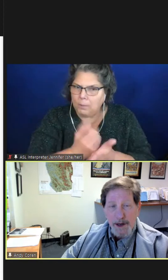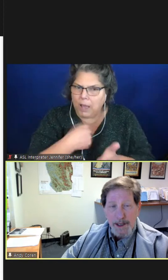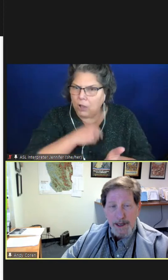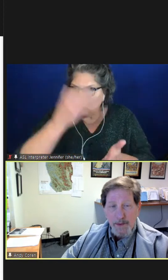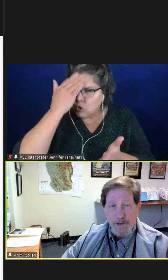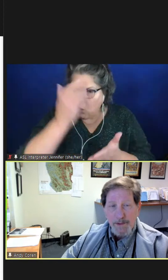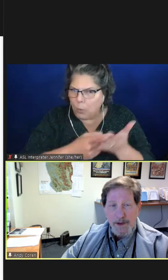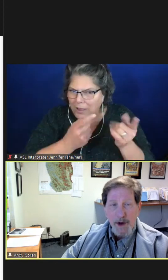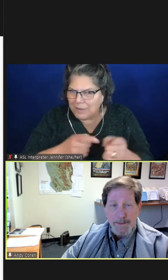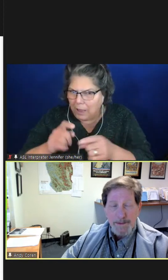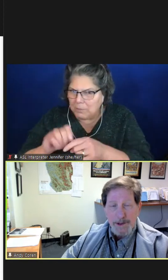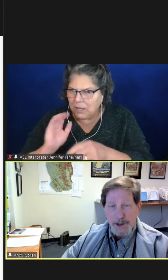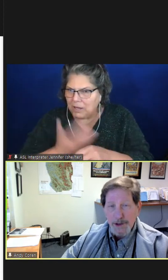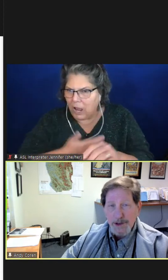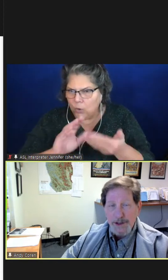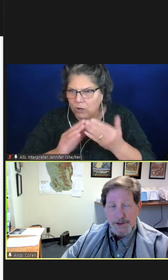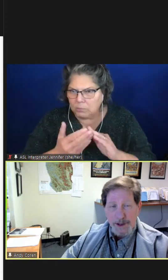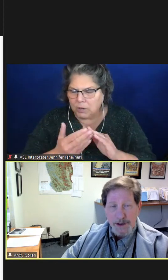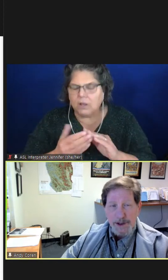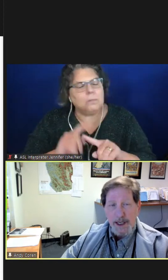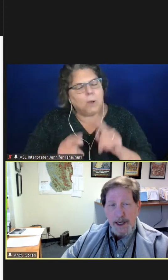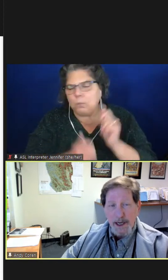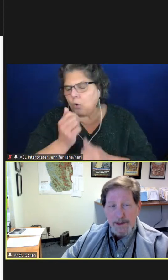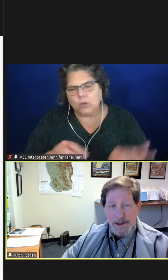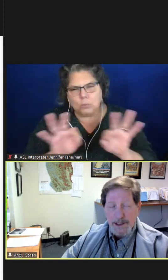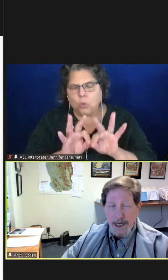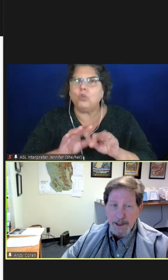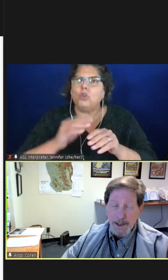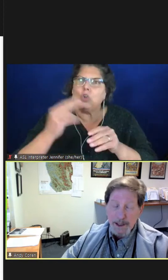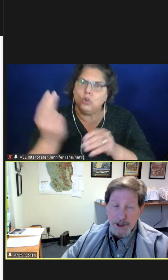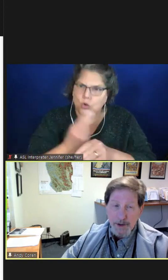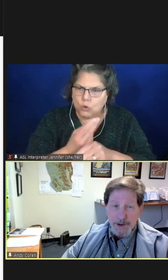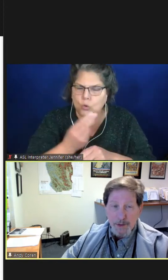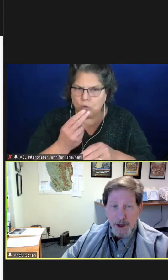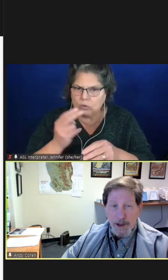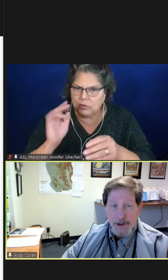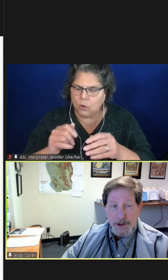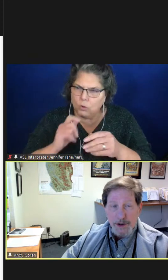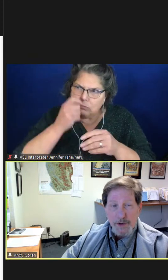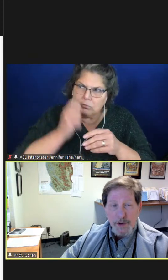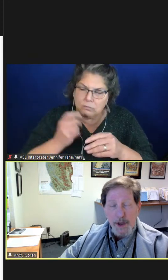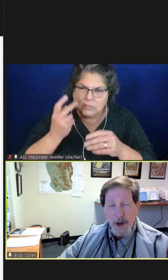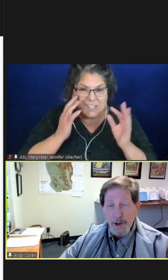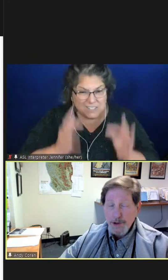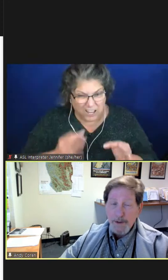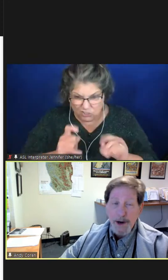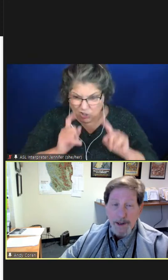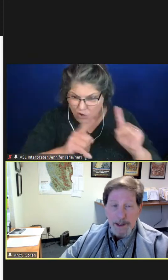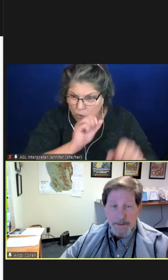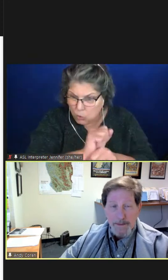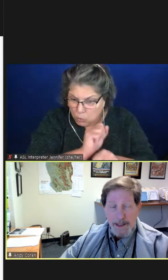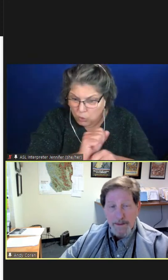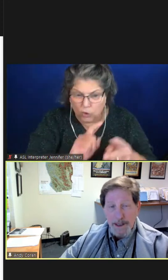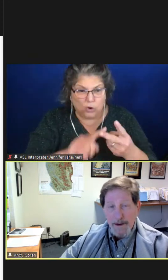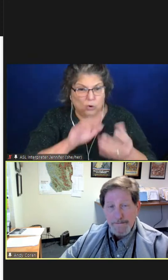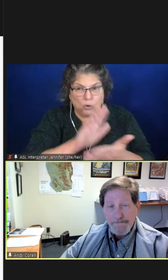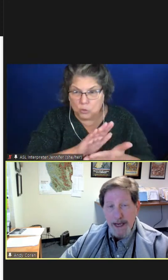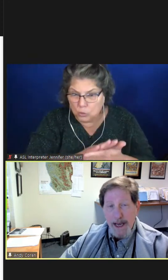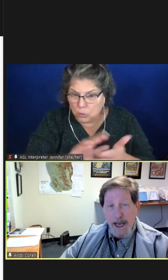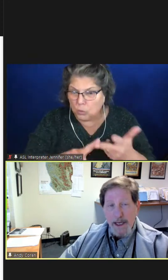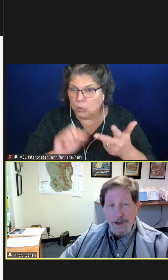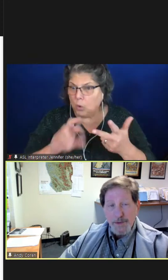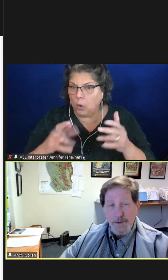most part, we really want people to use these results to decide whether they should go into work or to school or to a party that may be coming